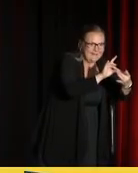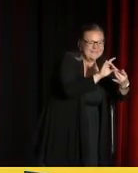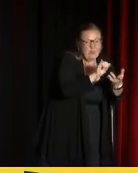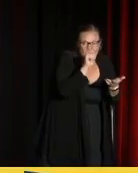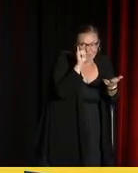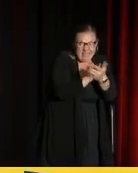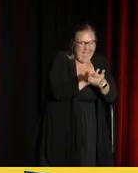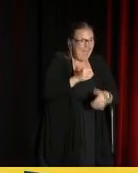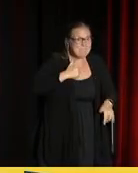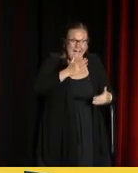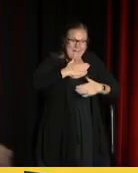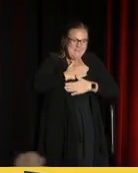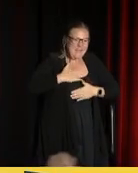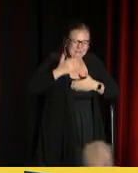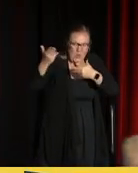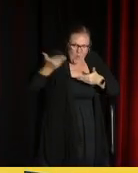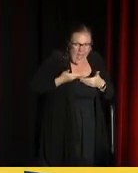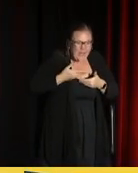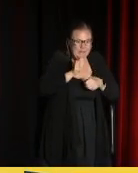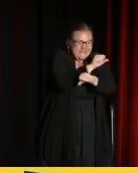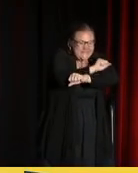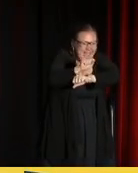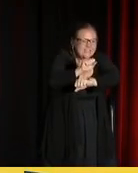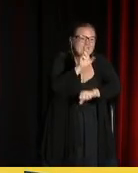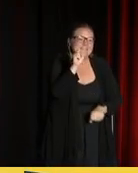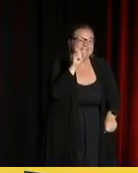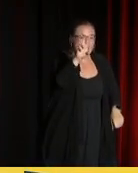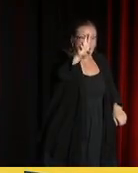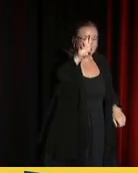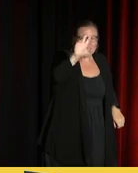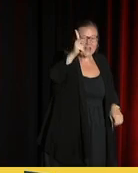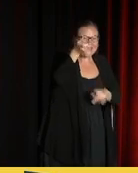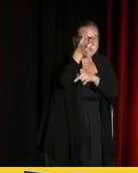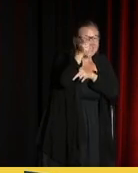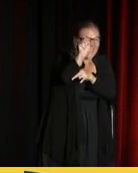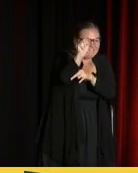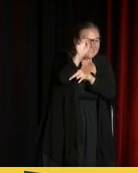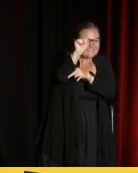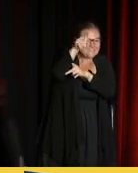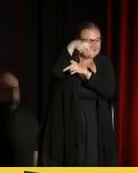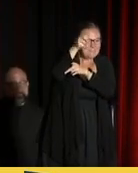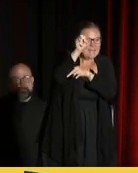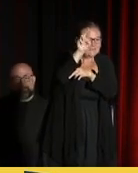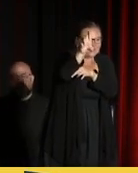that, it's my pleasure to welcome to the stage Dr. Kevin Spencer.